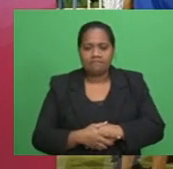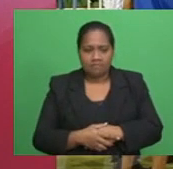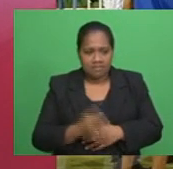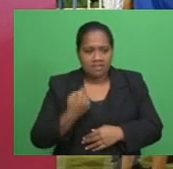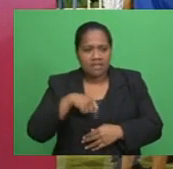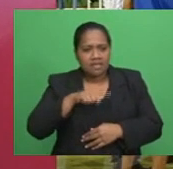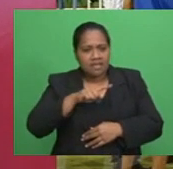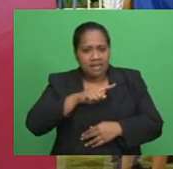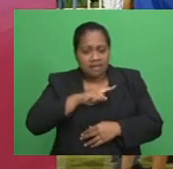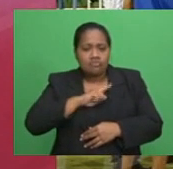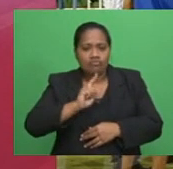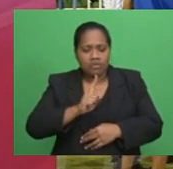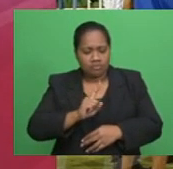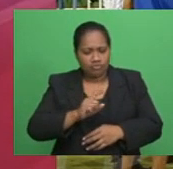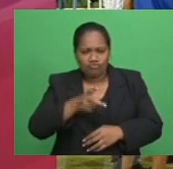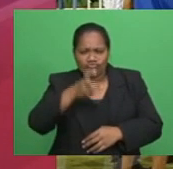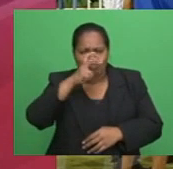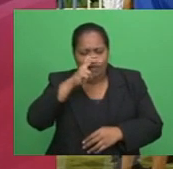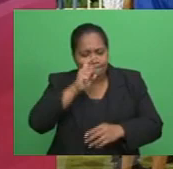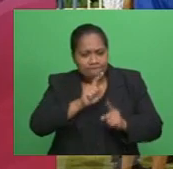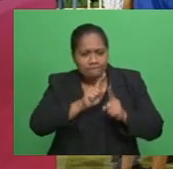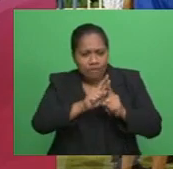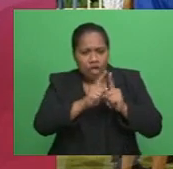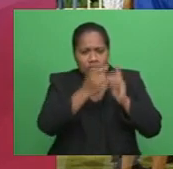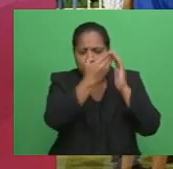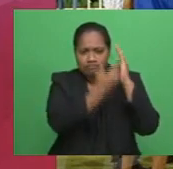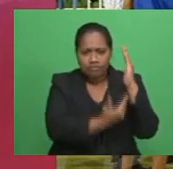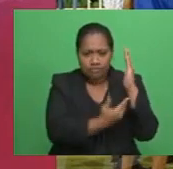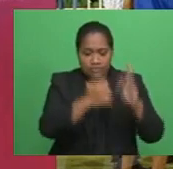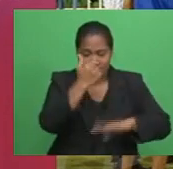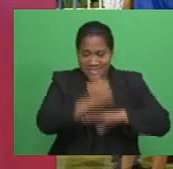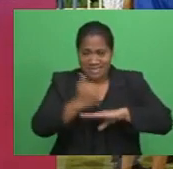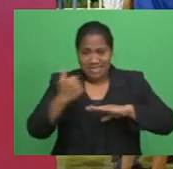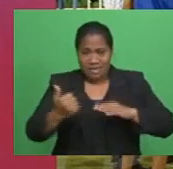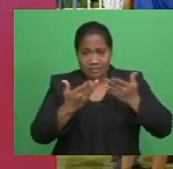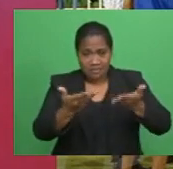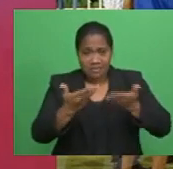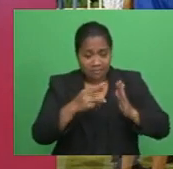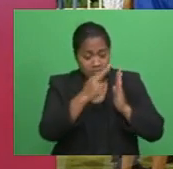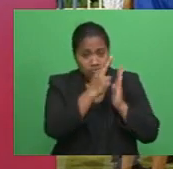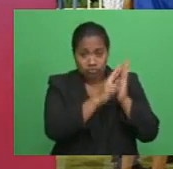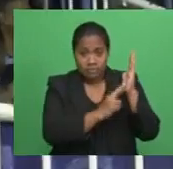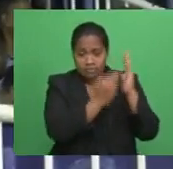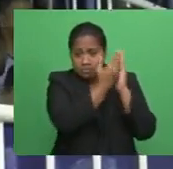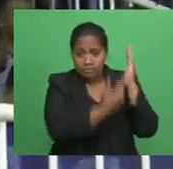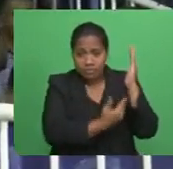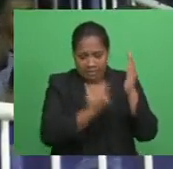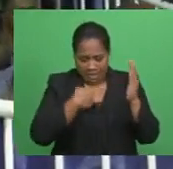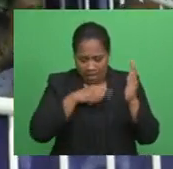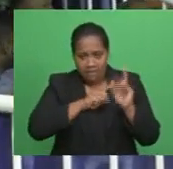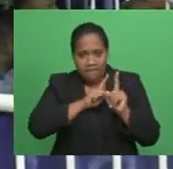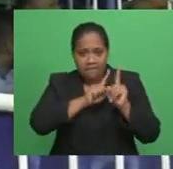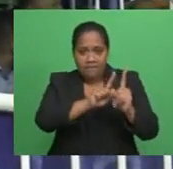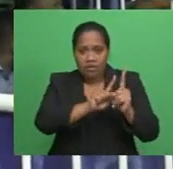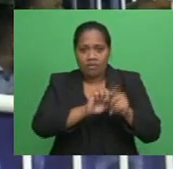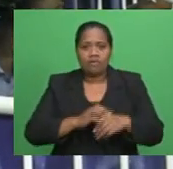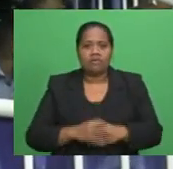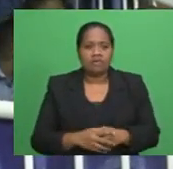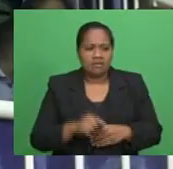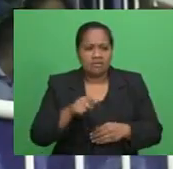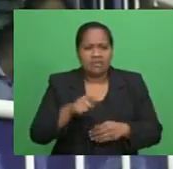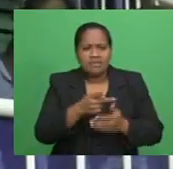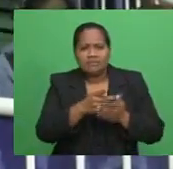follow the guidelines mapped out by the government, and of course, as part of our submission to